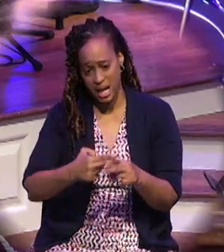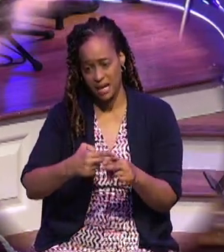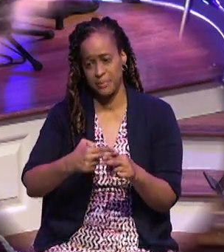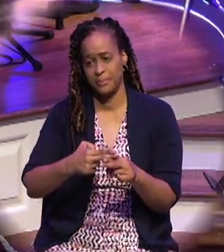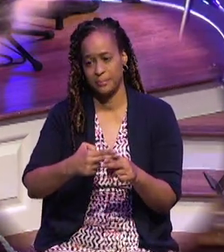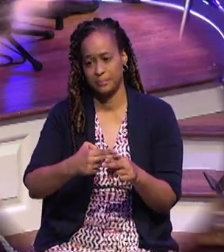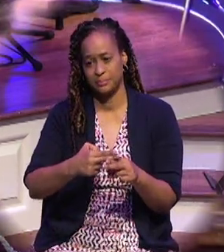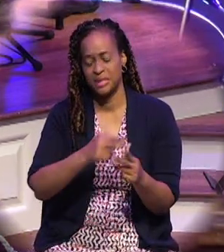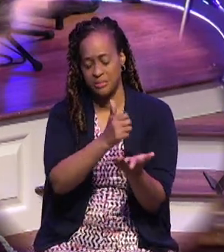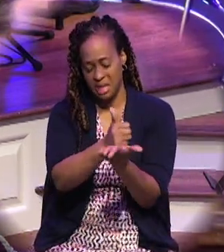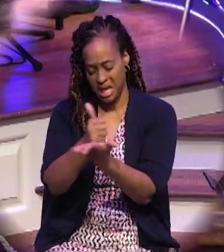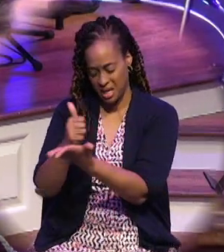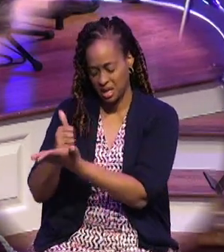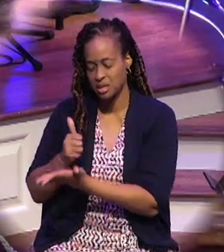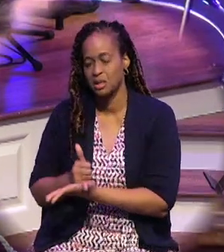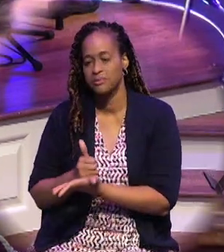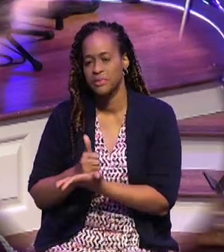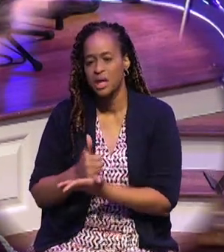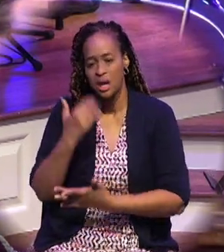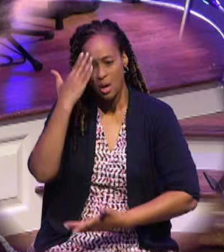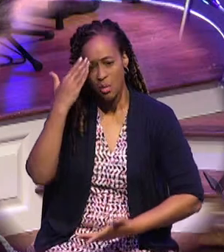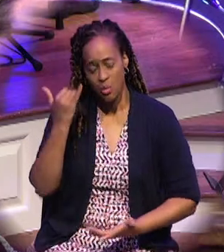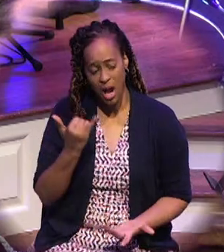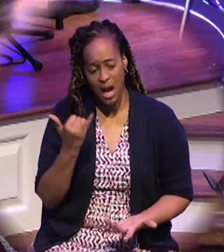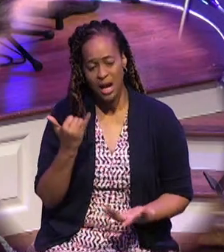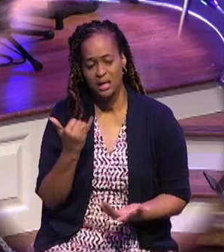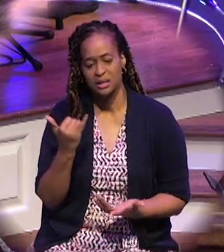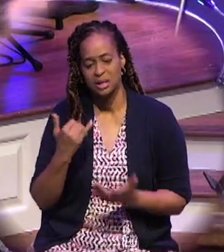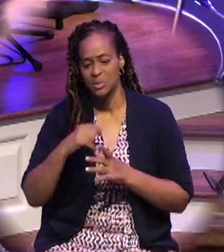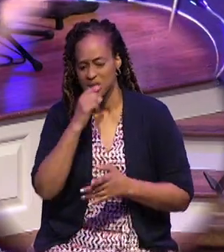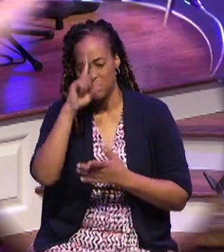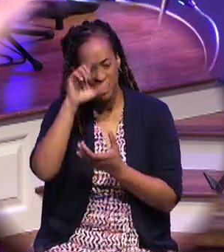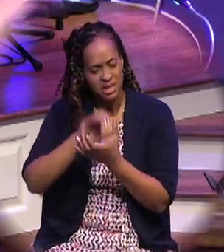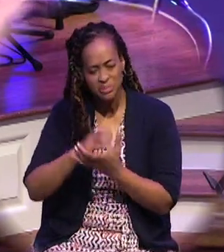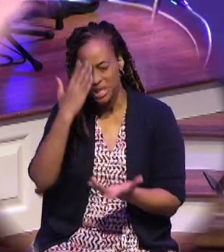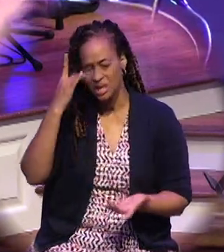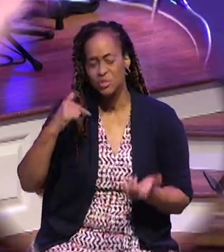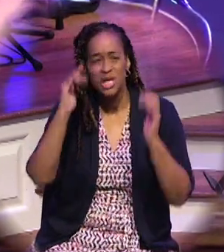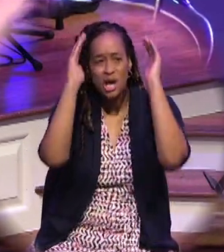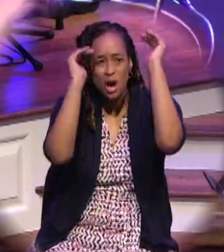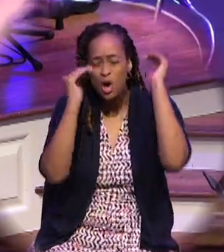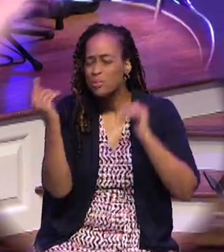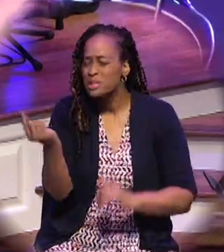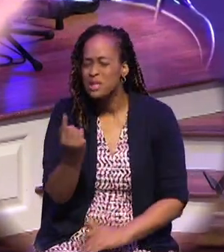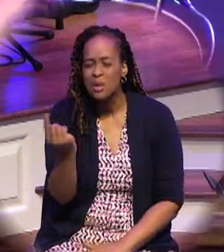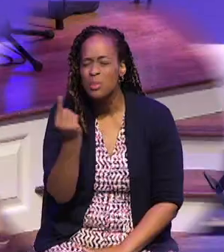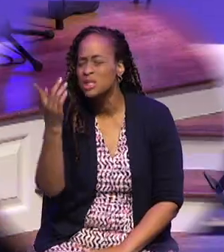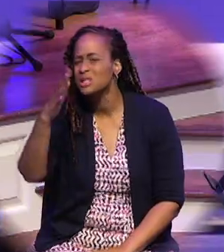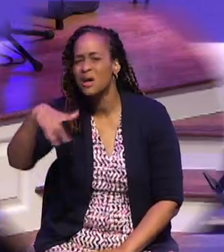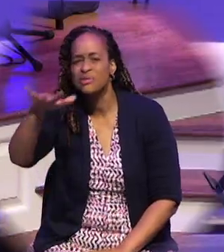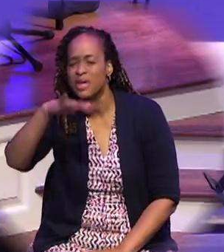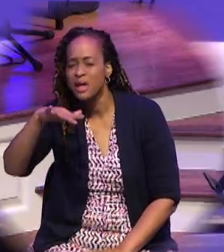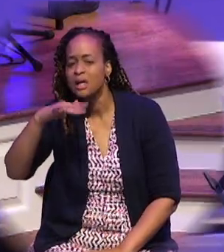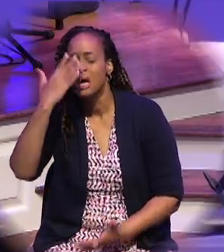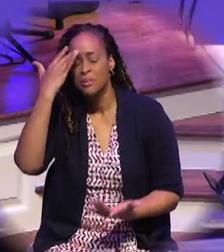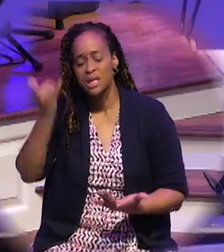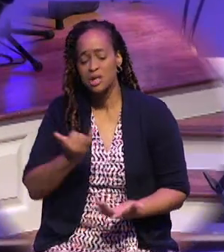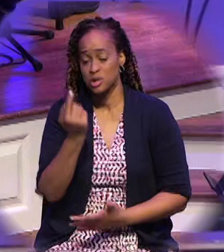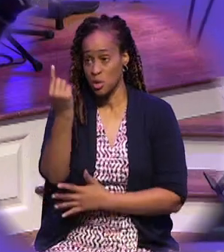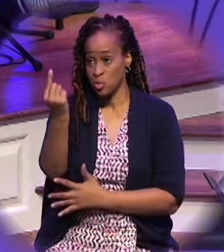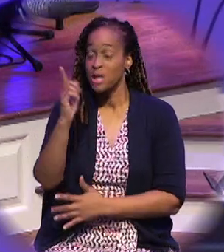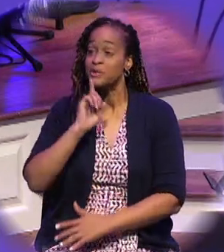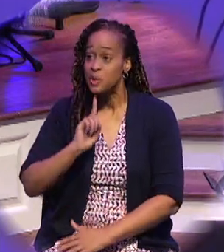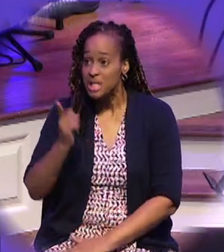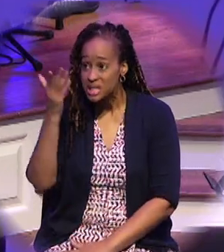name. Why do we believe? Not because we hope someone's out there, but because the one who